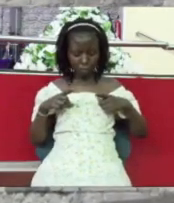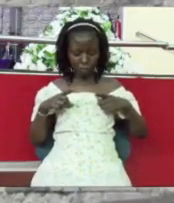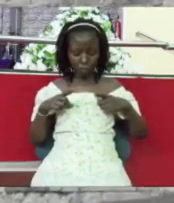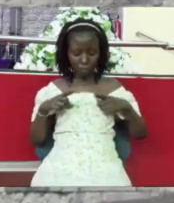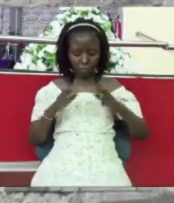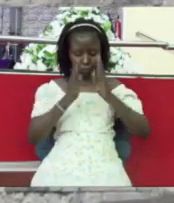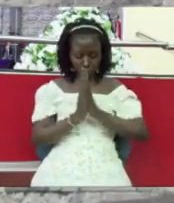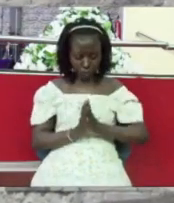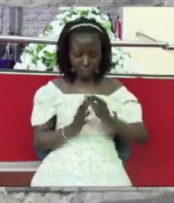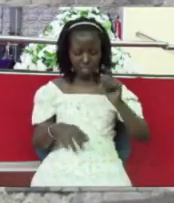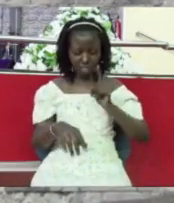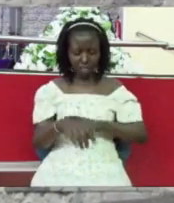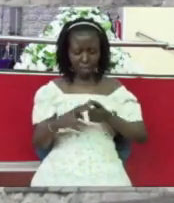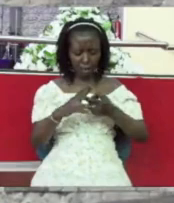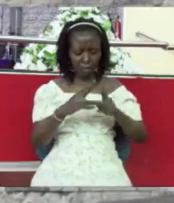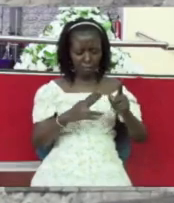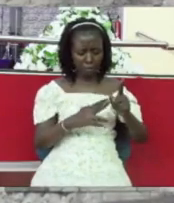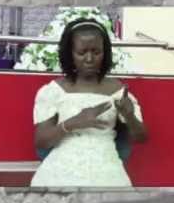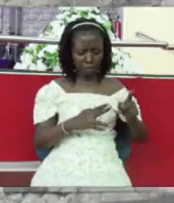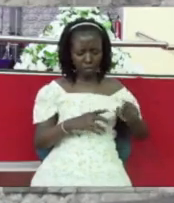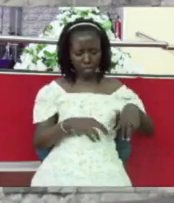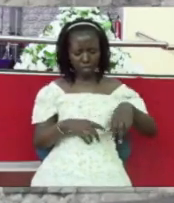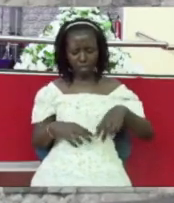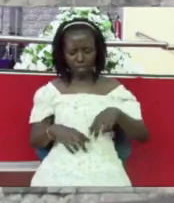We pray that as they start this journey of faith,